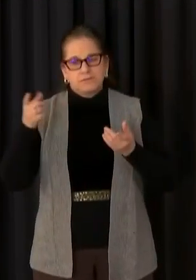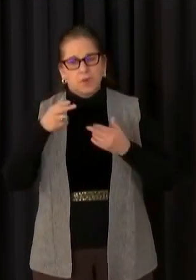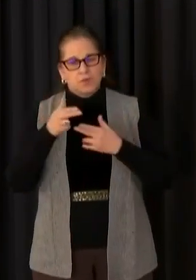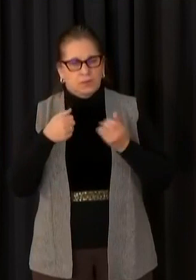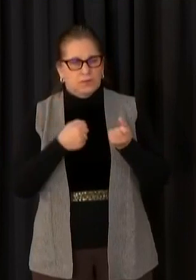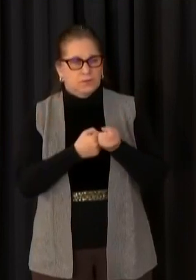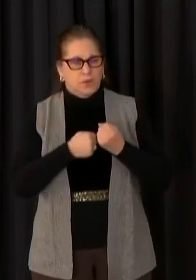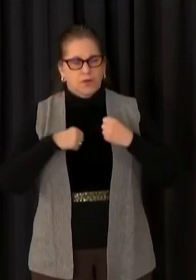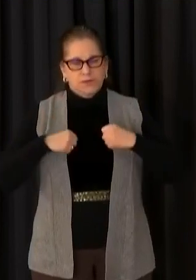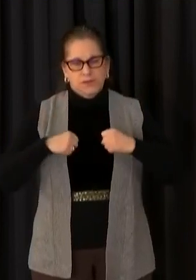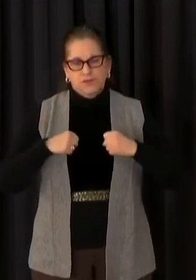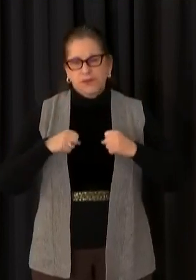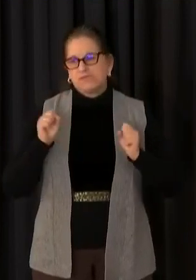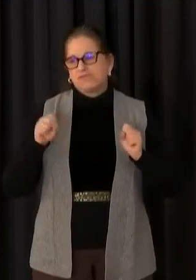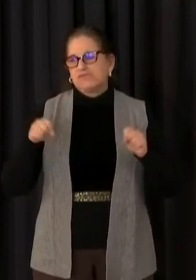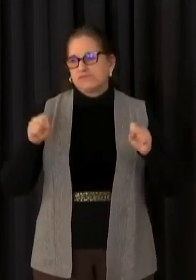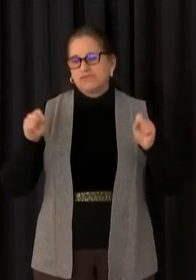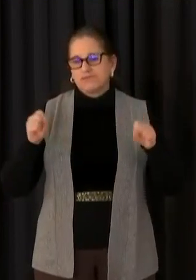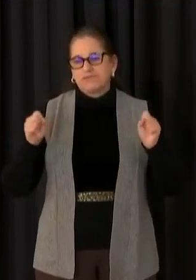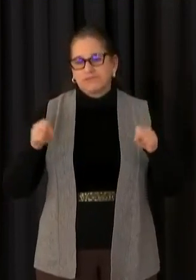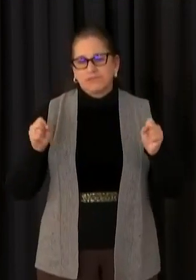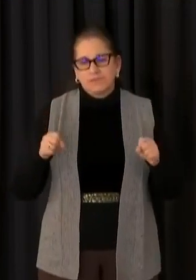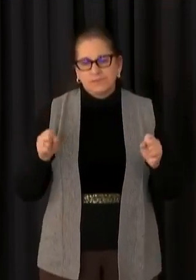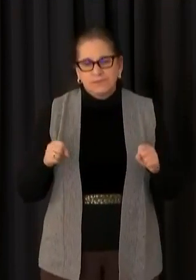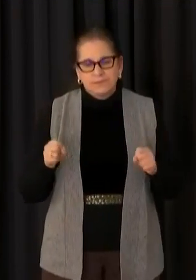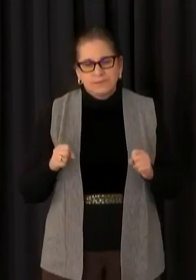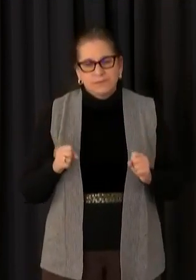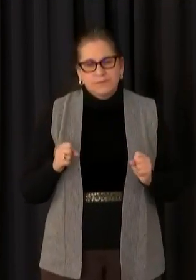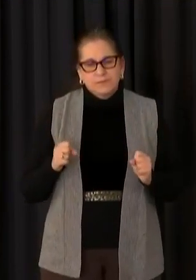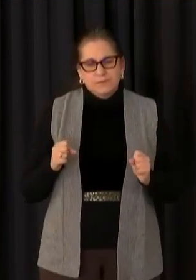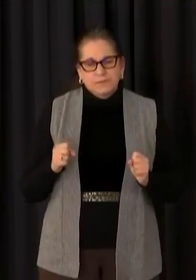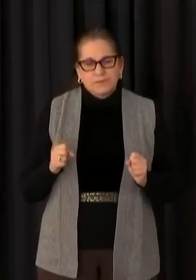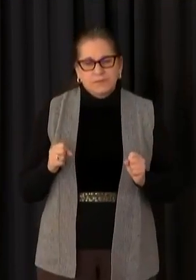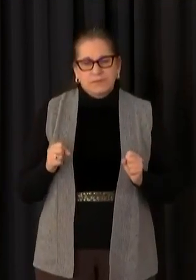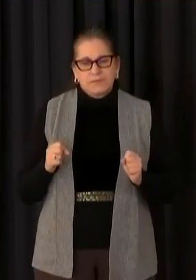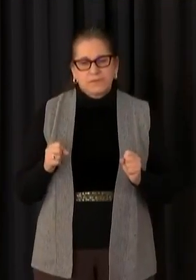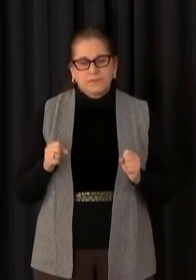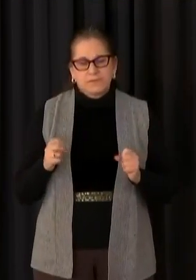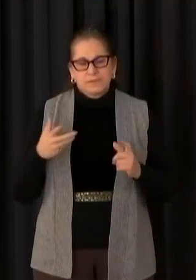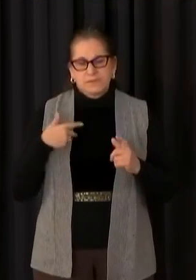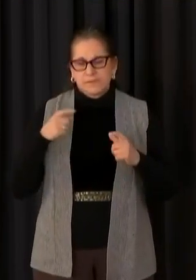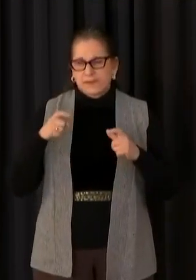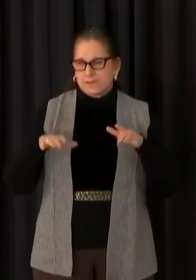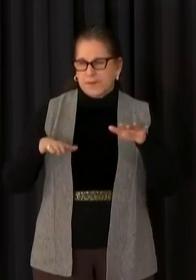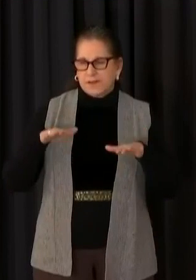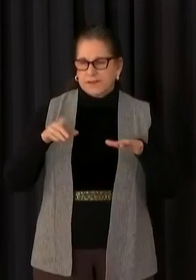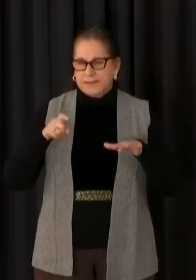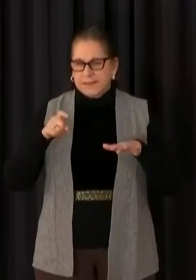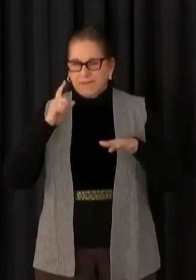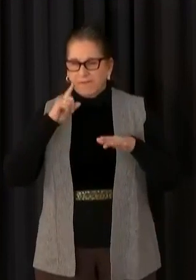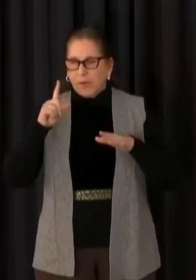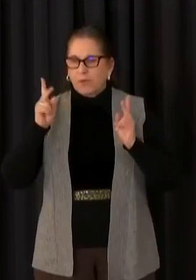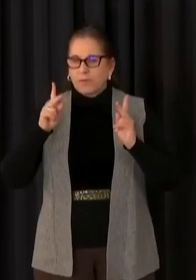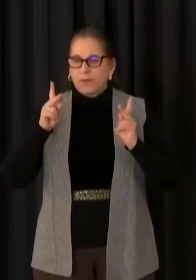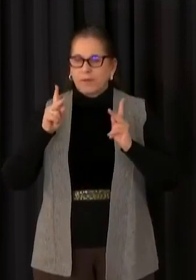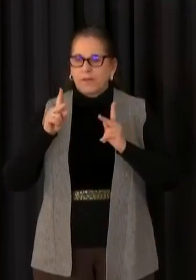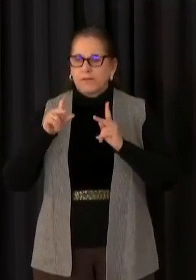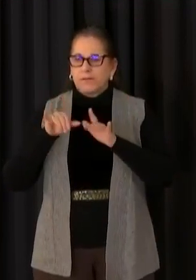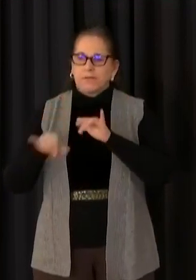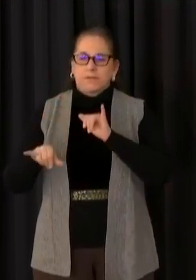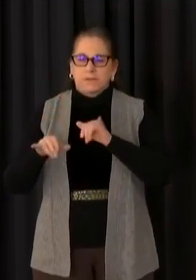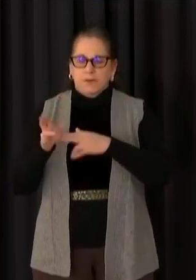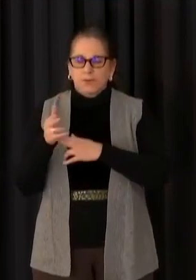and so we are trying to understand and balance the need for housing with also